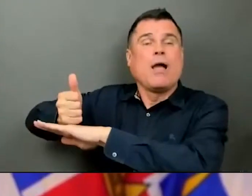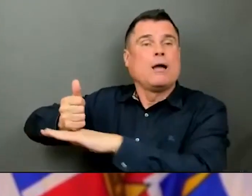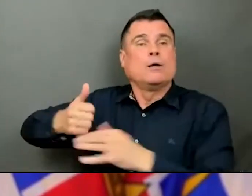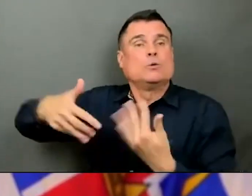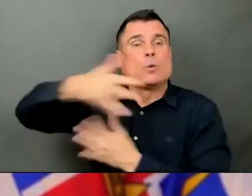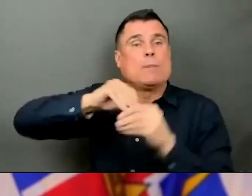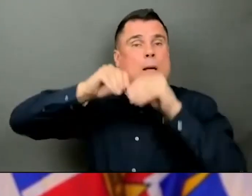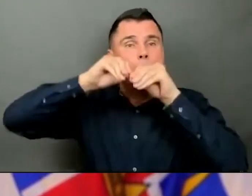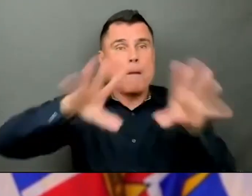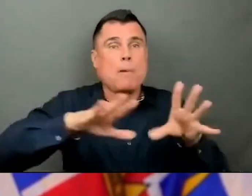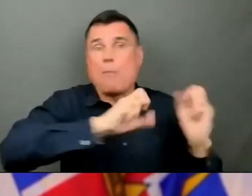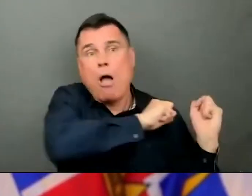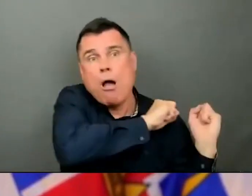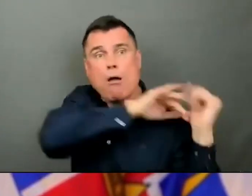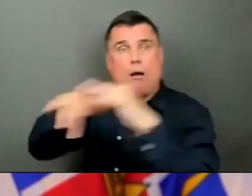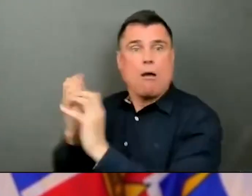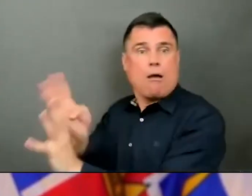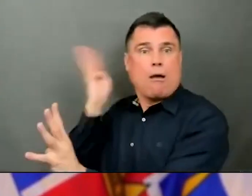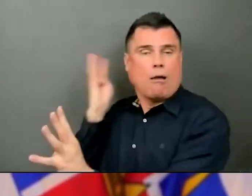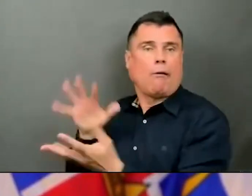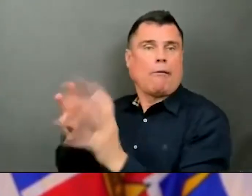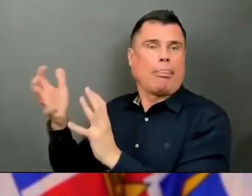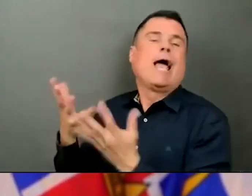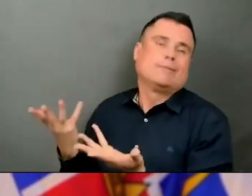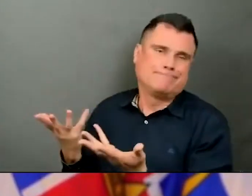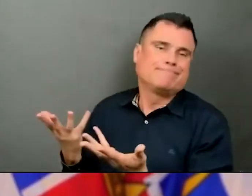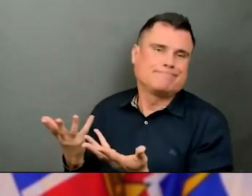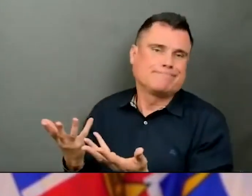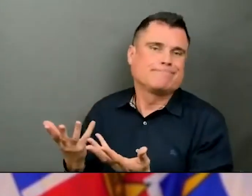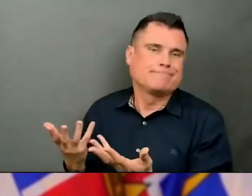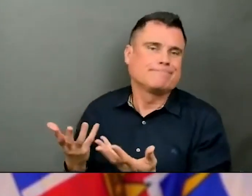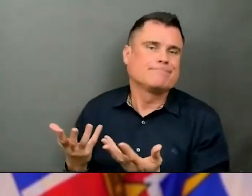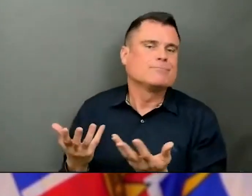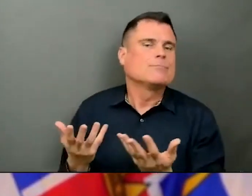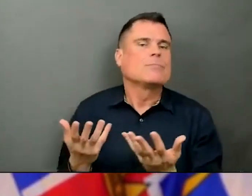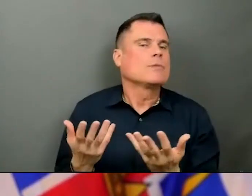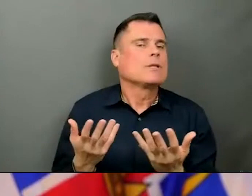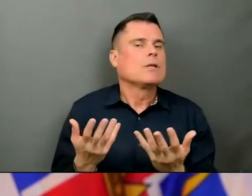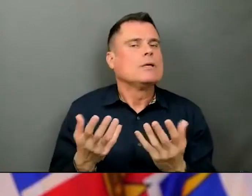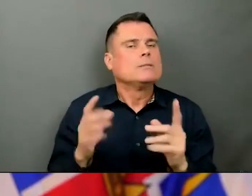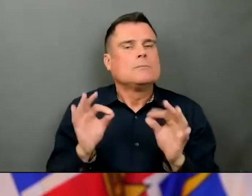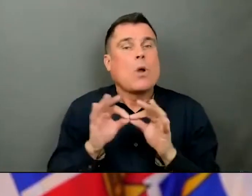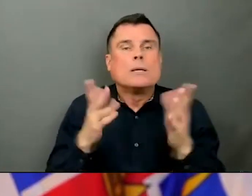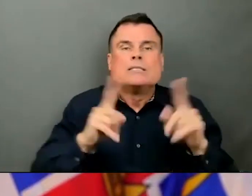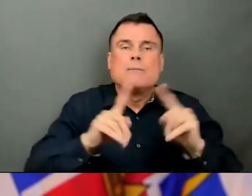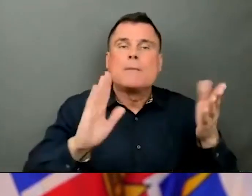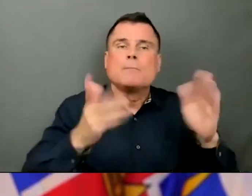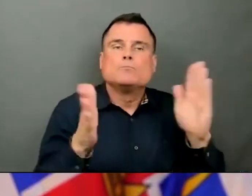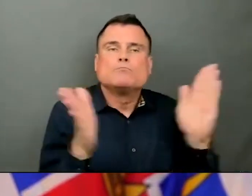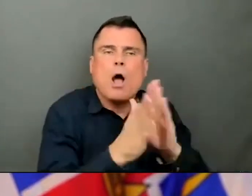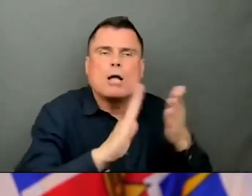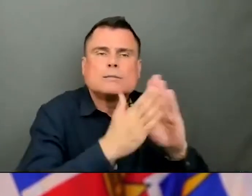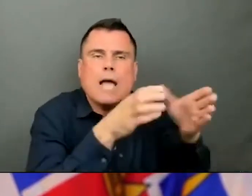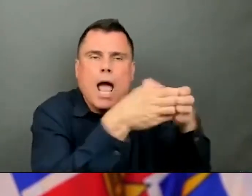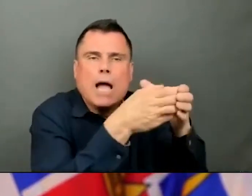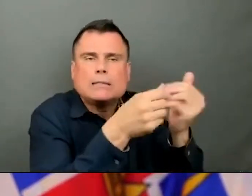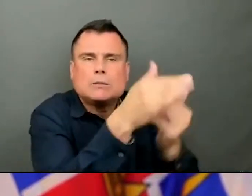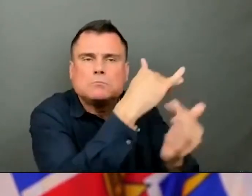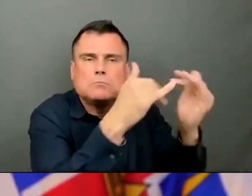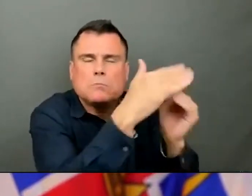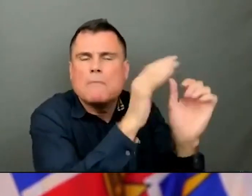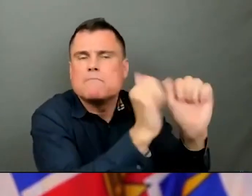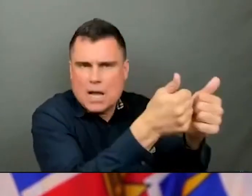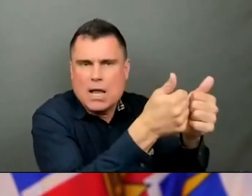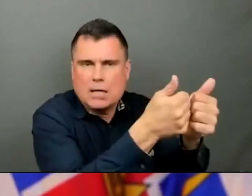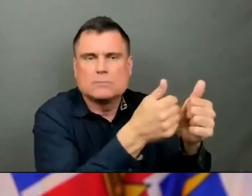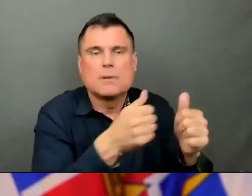that, which are different from smaller, less populated areas. So I know that they are regrouping and looking